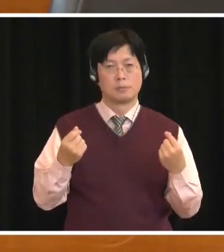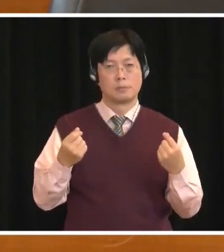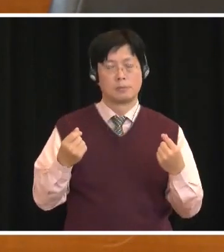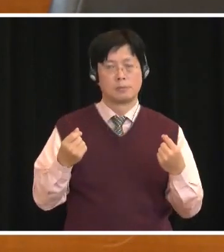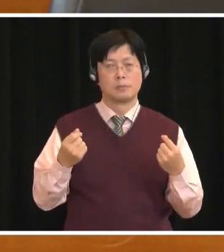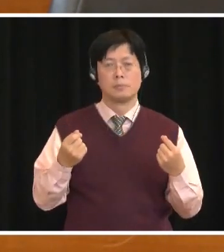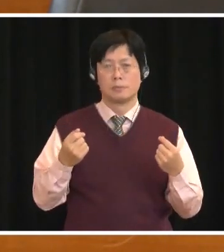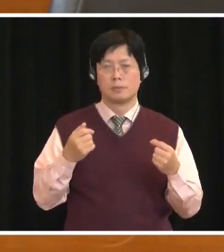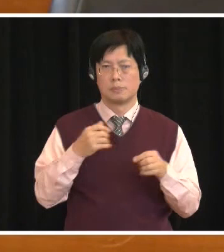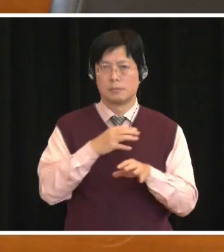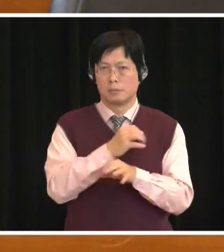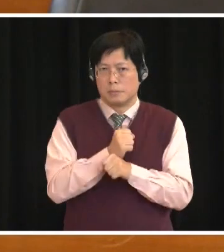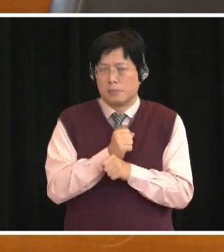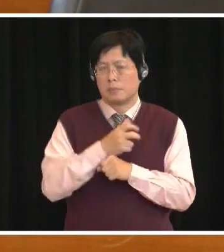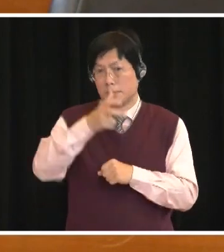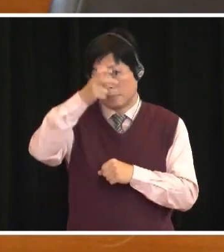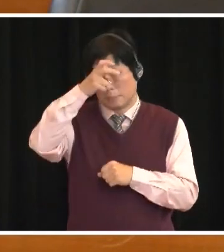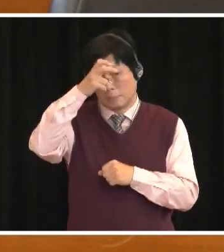judge.